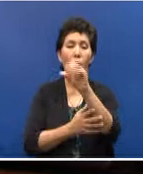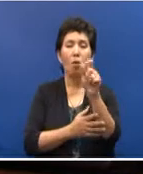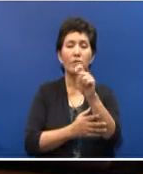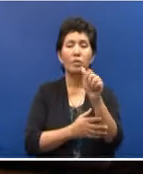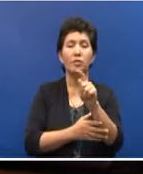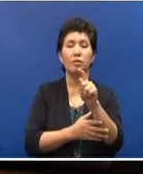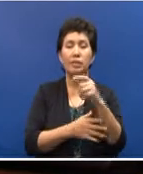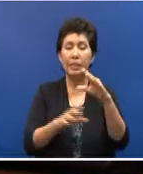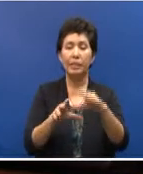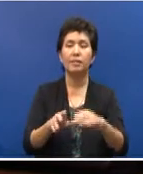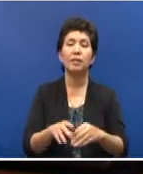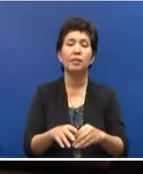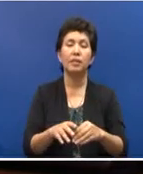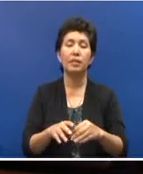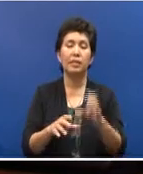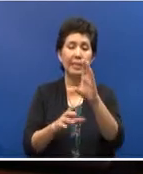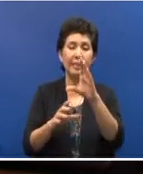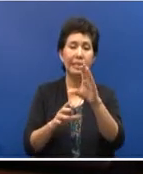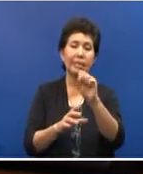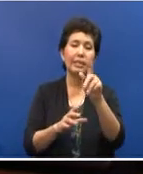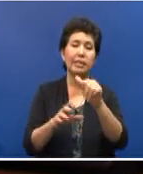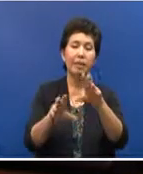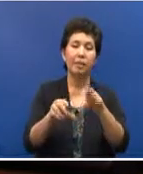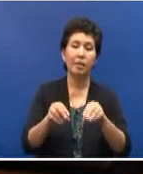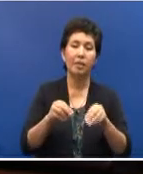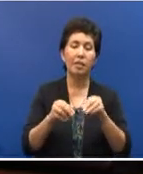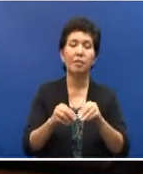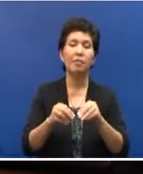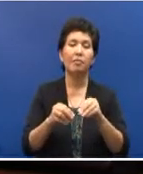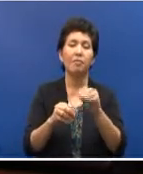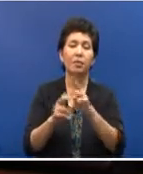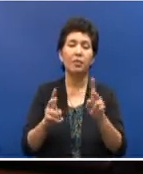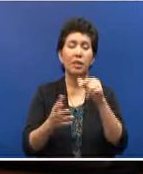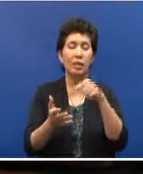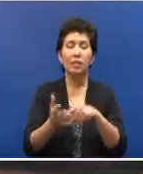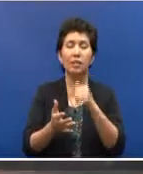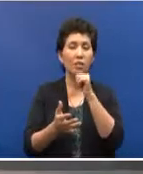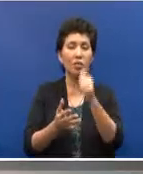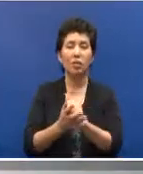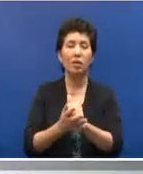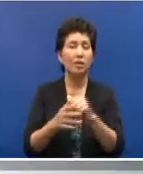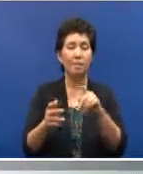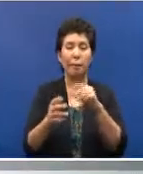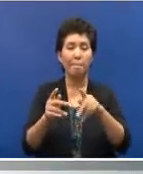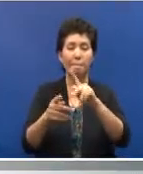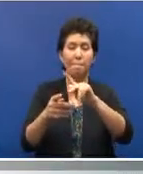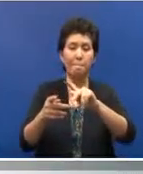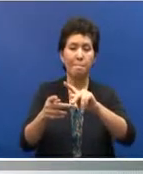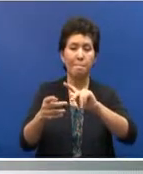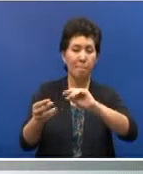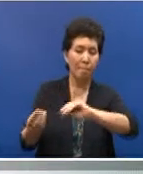what is continued subjugation? Okay, so it is not like population transfer,